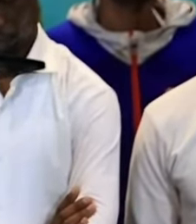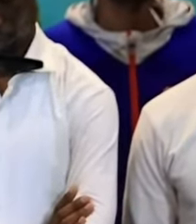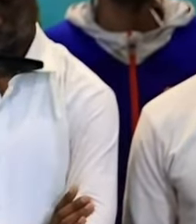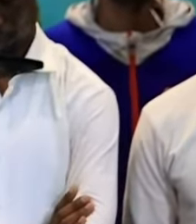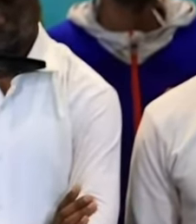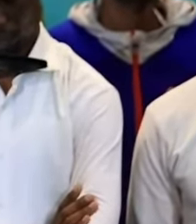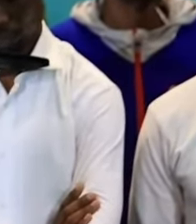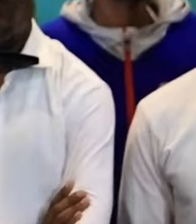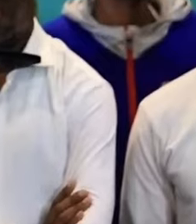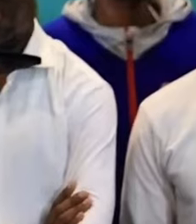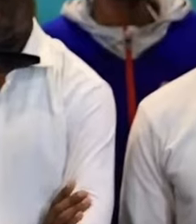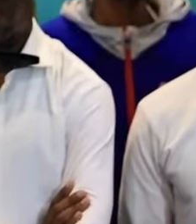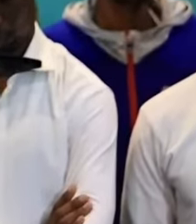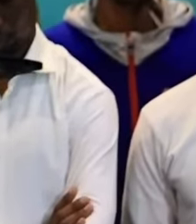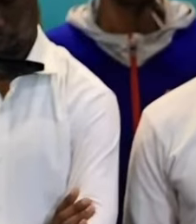Before I pray,